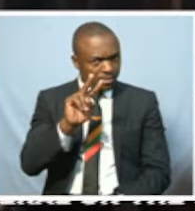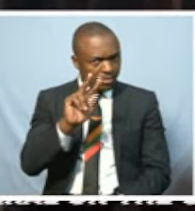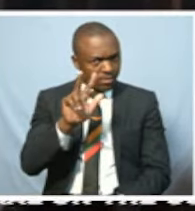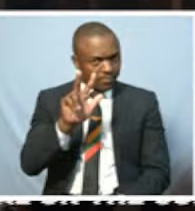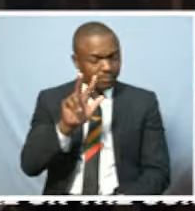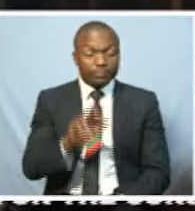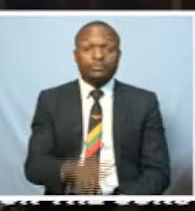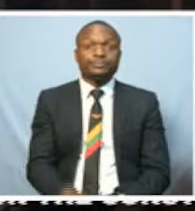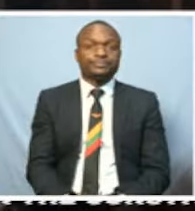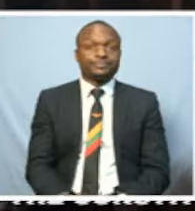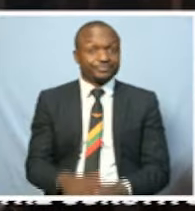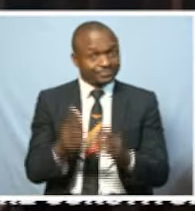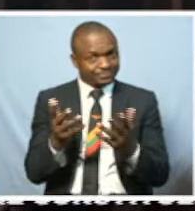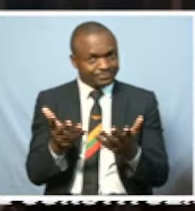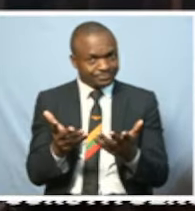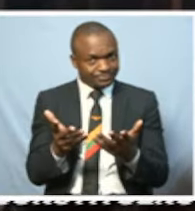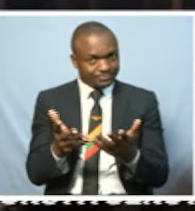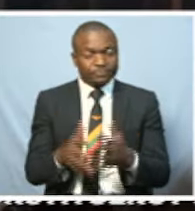Not so.